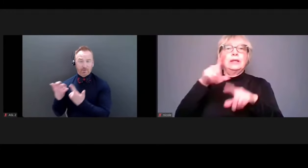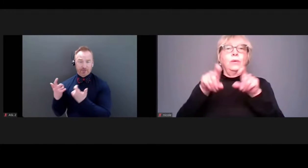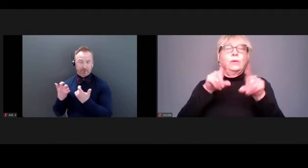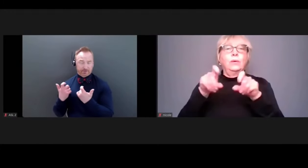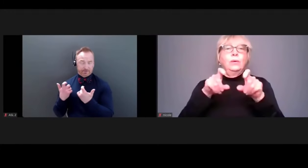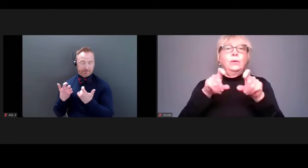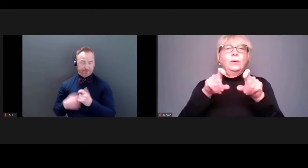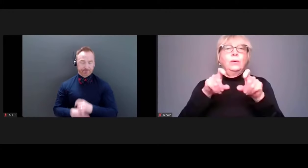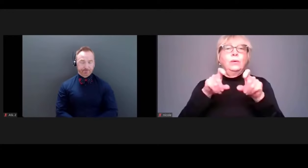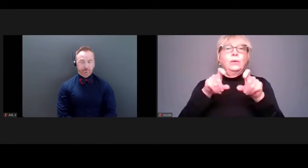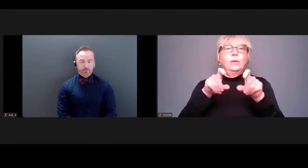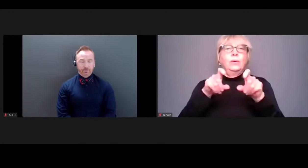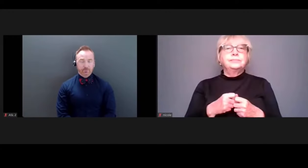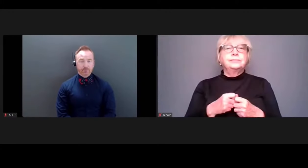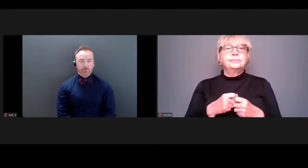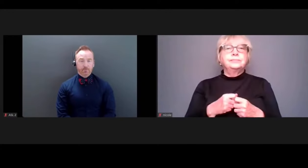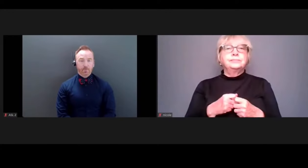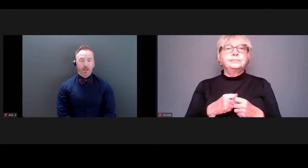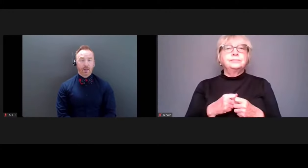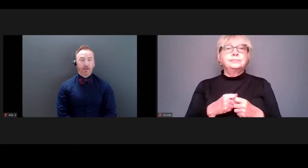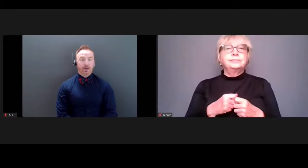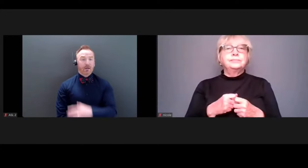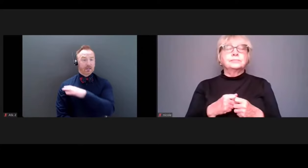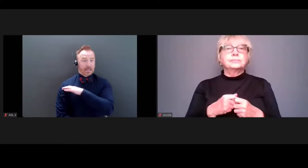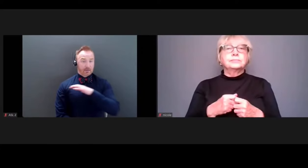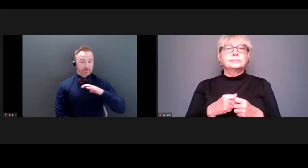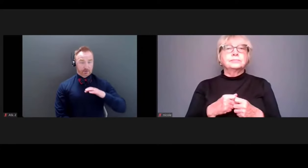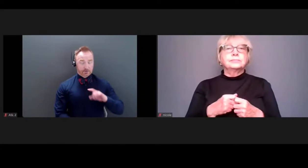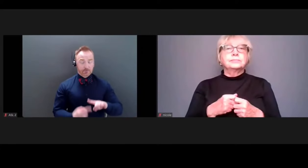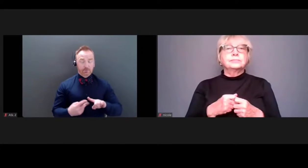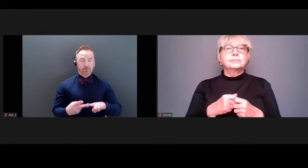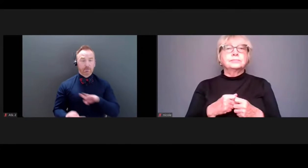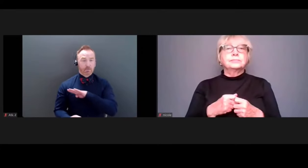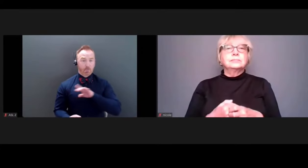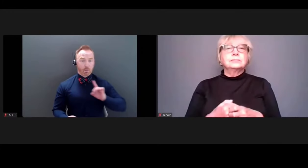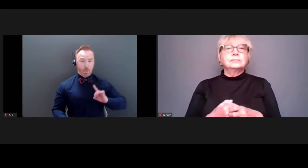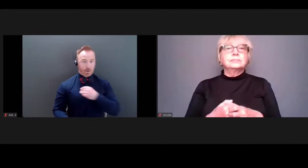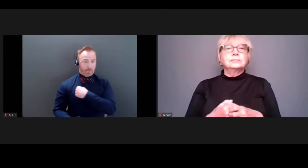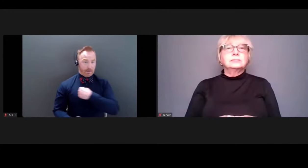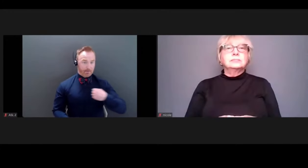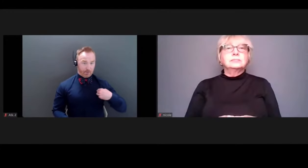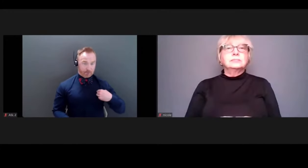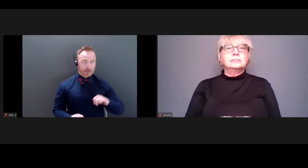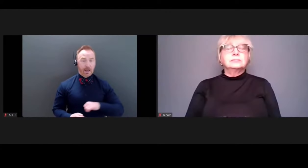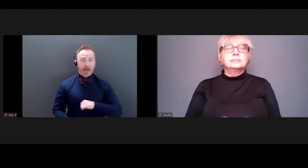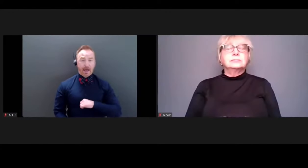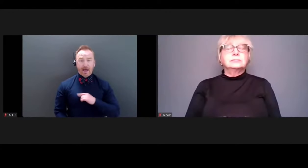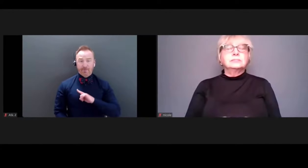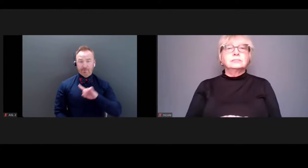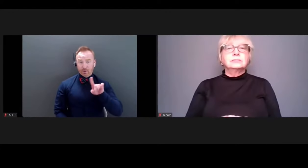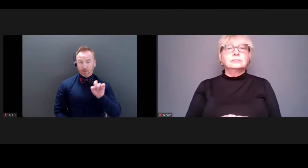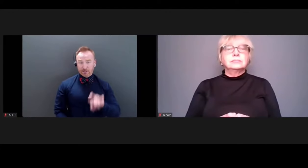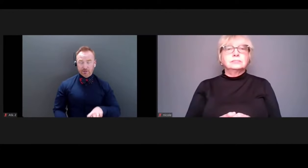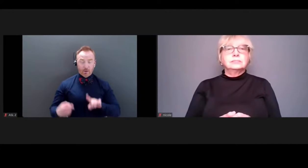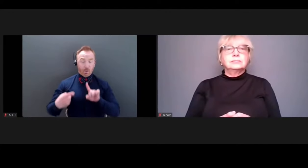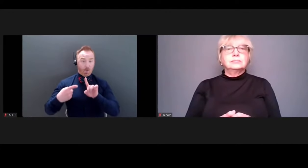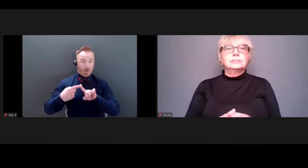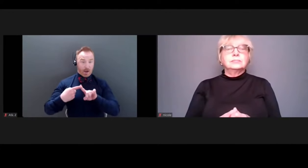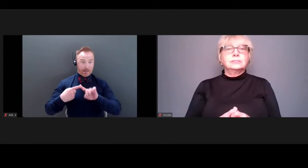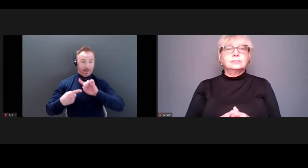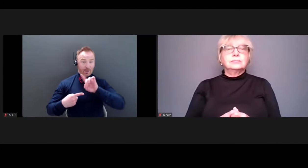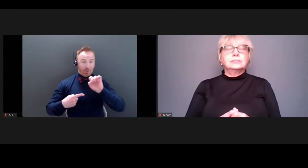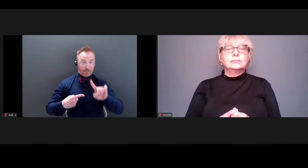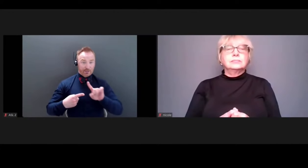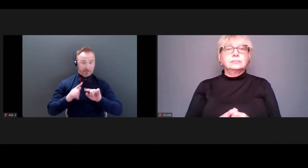will be inviting counselors and board members who have questions to ask one question. We want to be able to give everyone an opportunity to